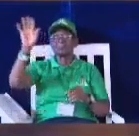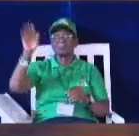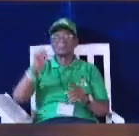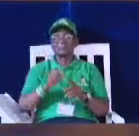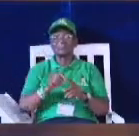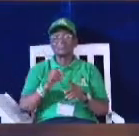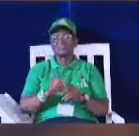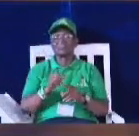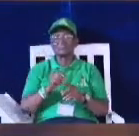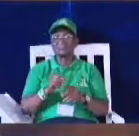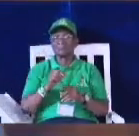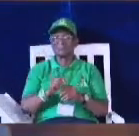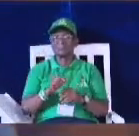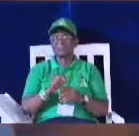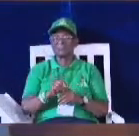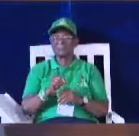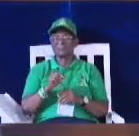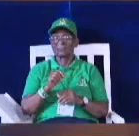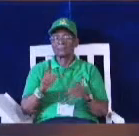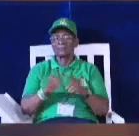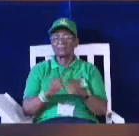So if you are here tonight,